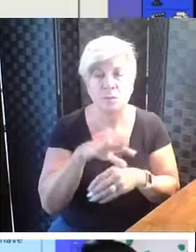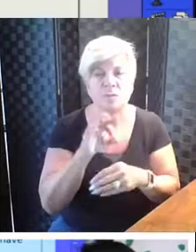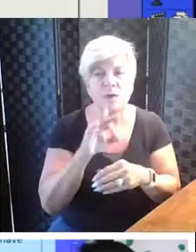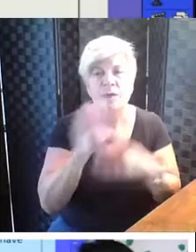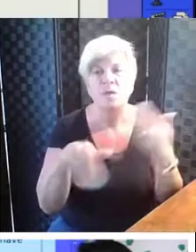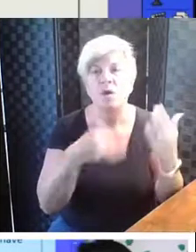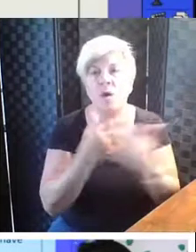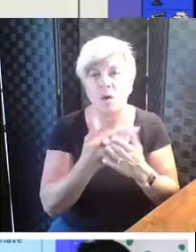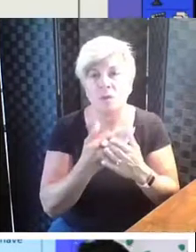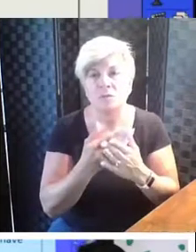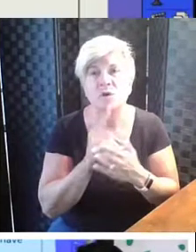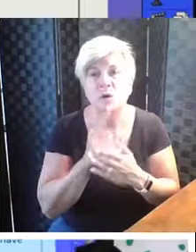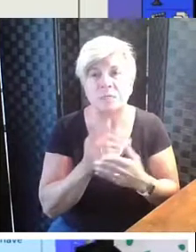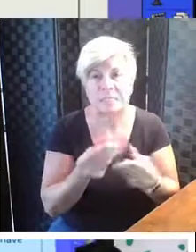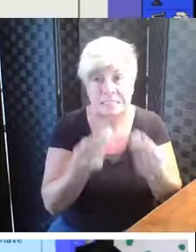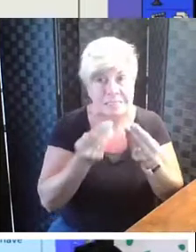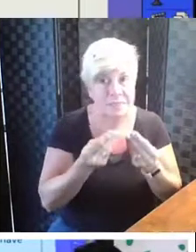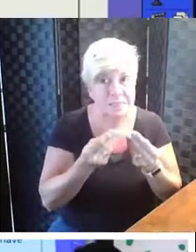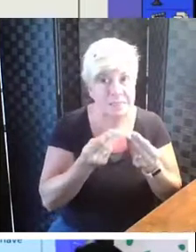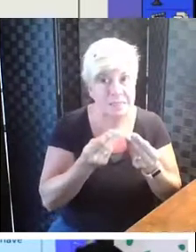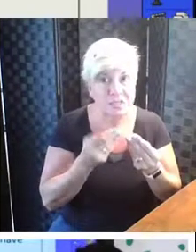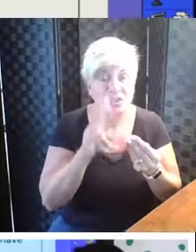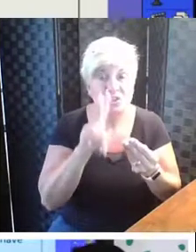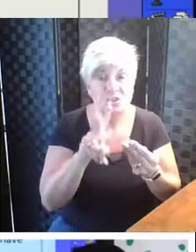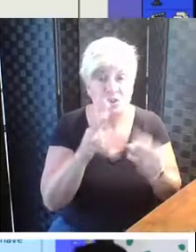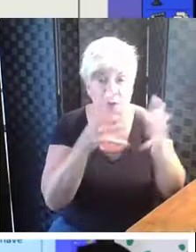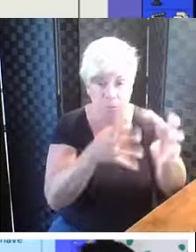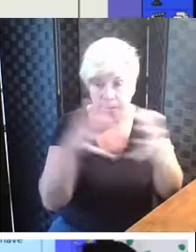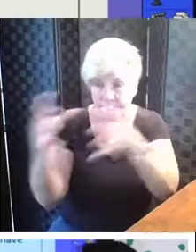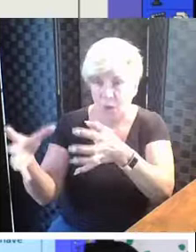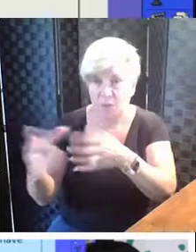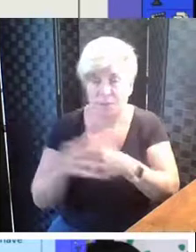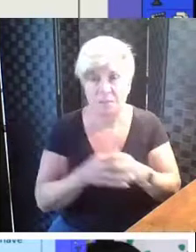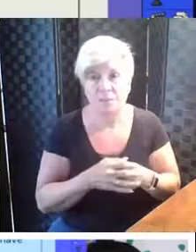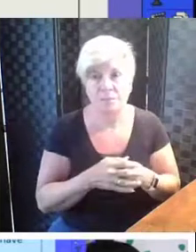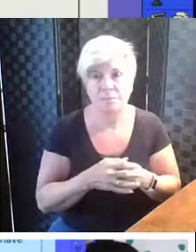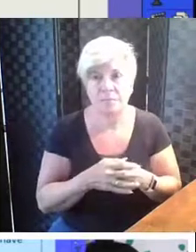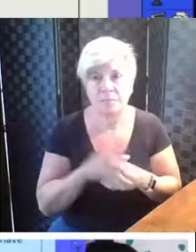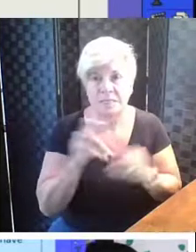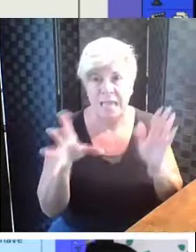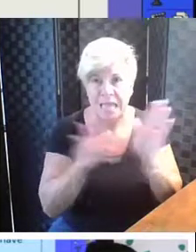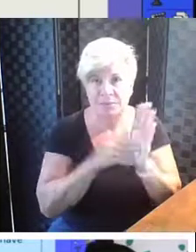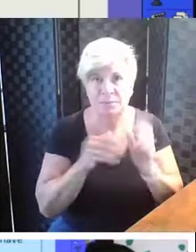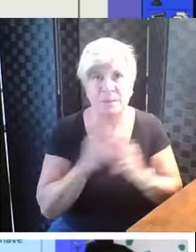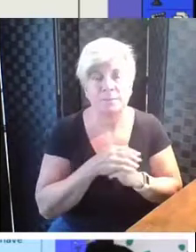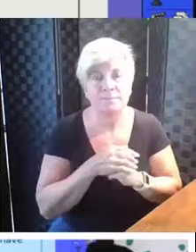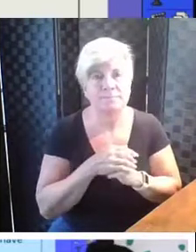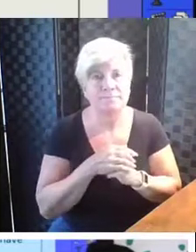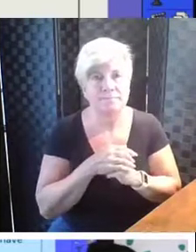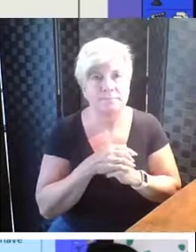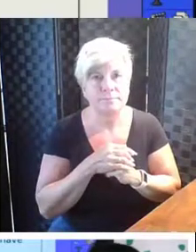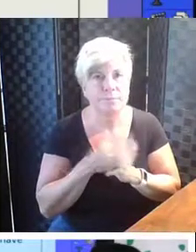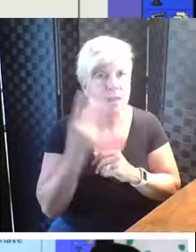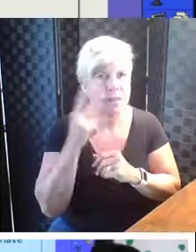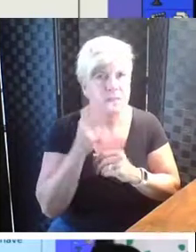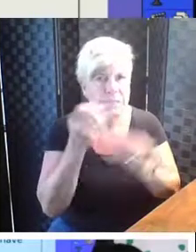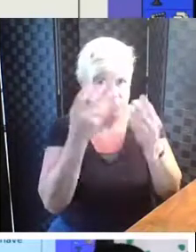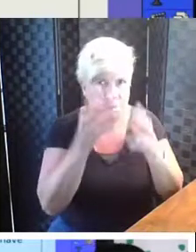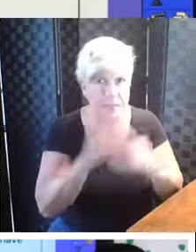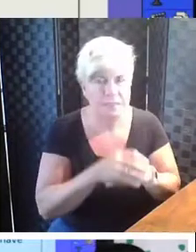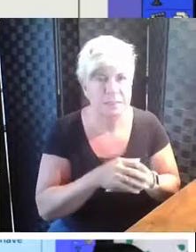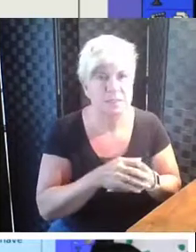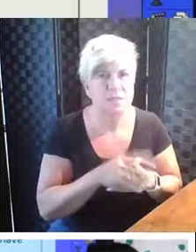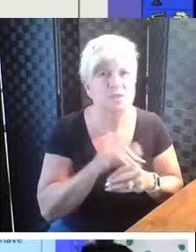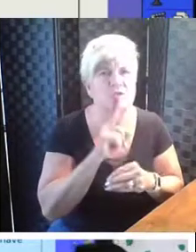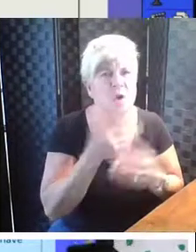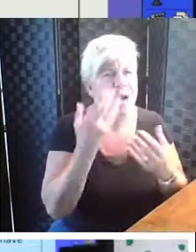the whole, which means it's giving us 2 parts. Okay, we need to add those together. So let's look at our information. It